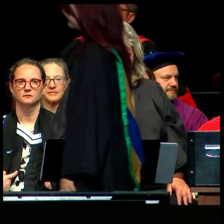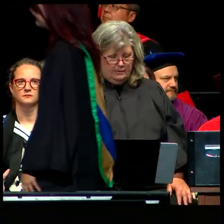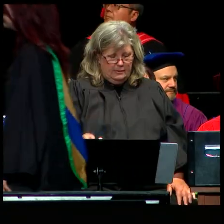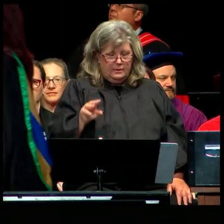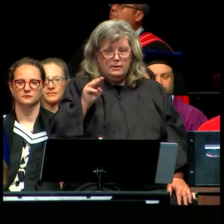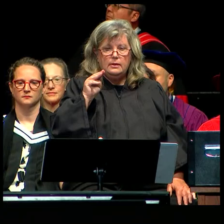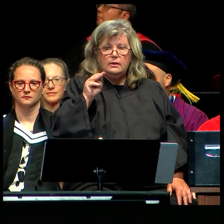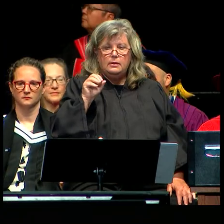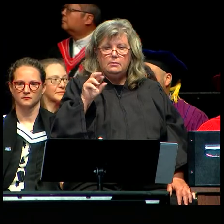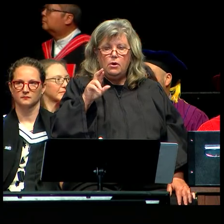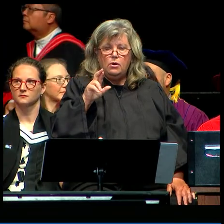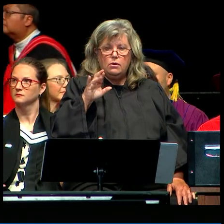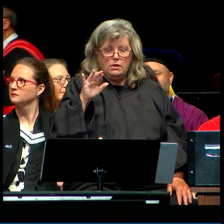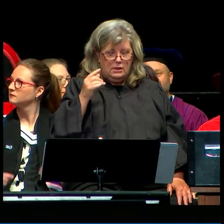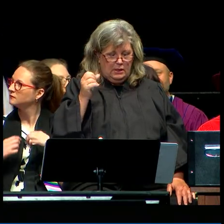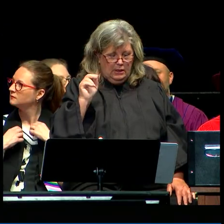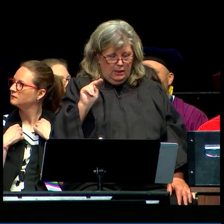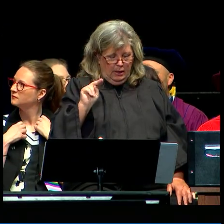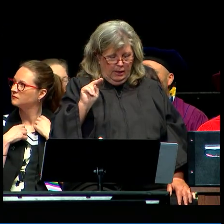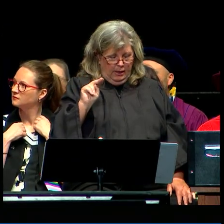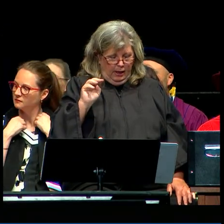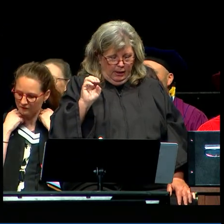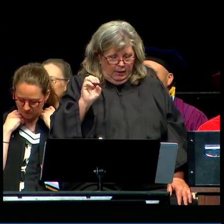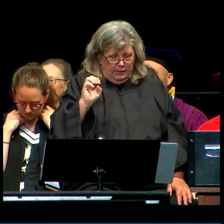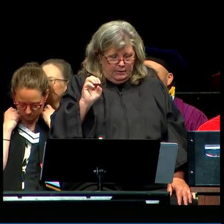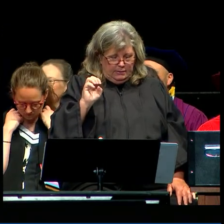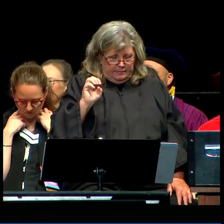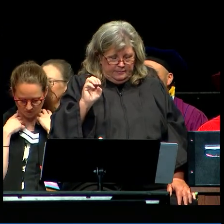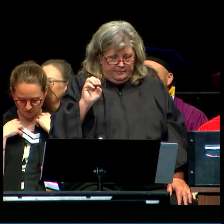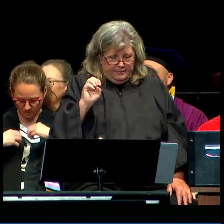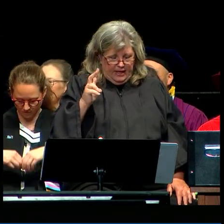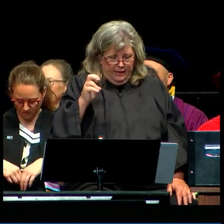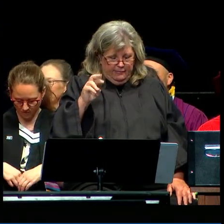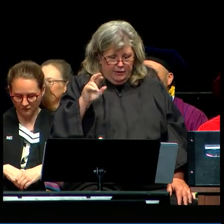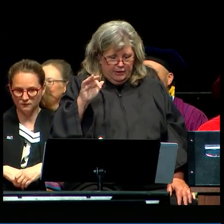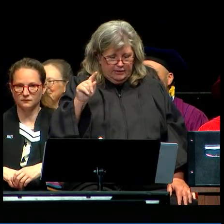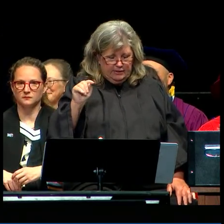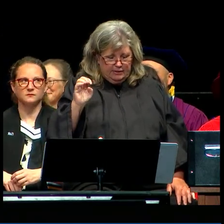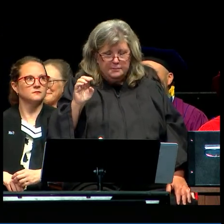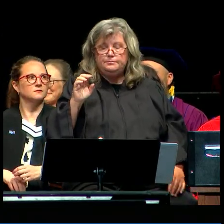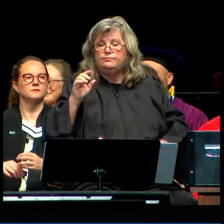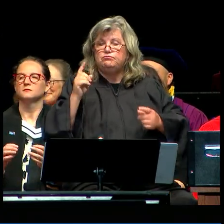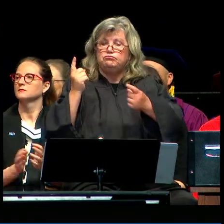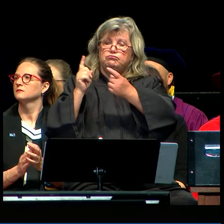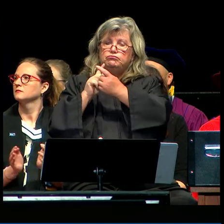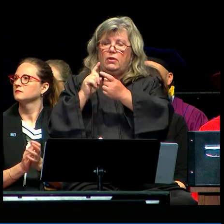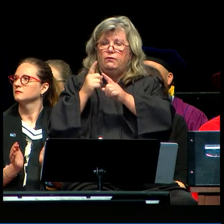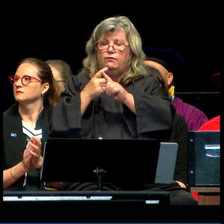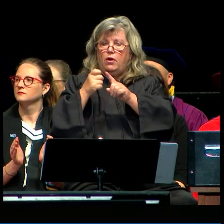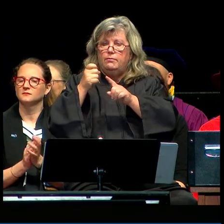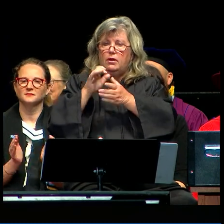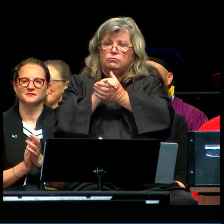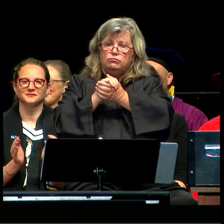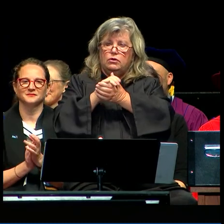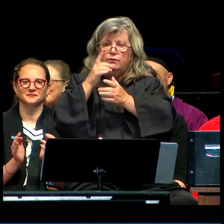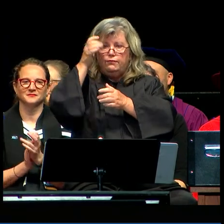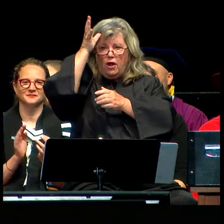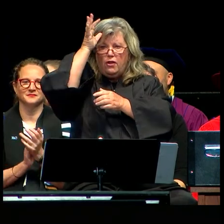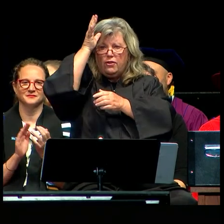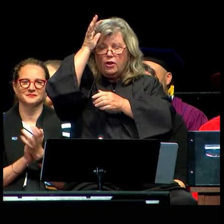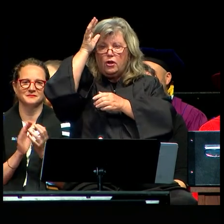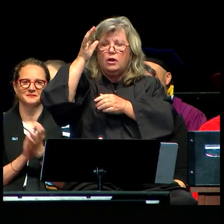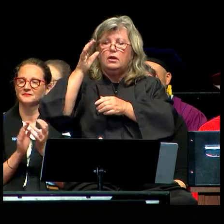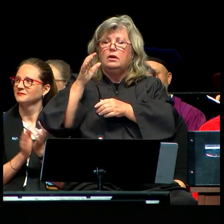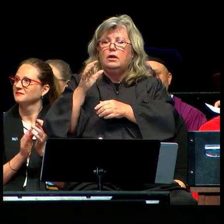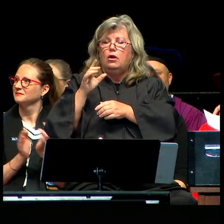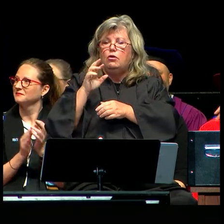Morgan Everett, who is being congratulated on stage by their dad, Rick Everett, from Computer and Communication